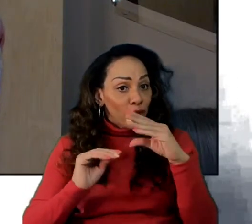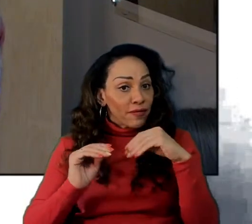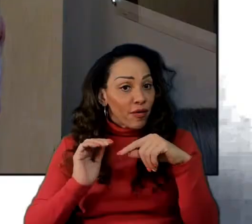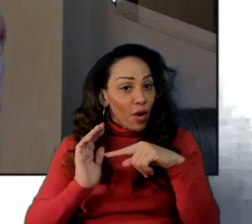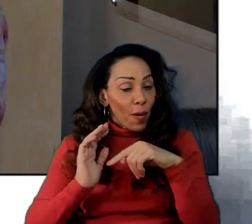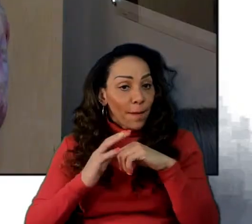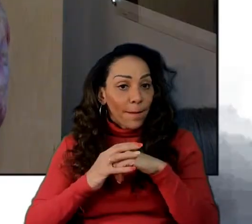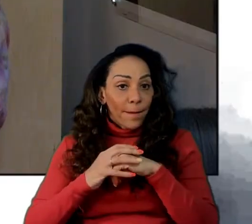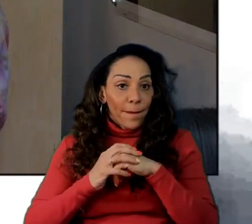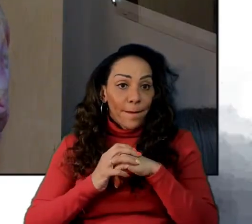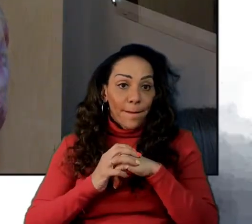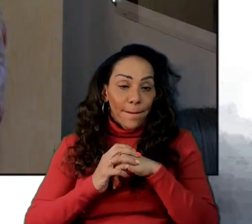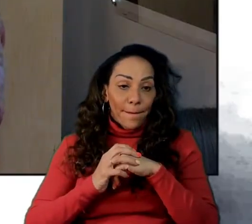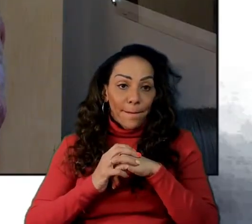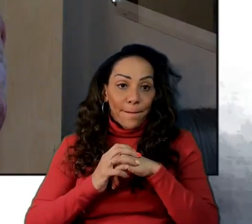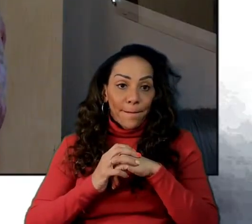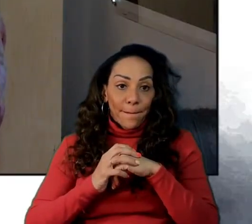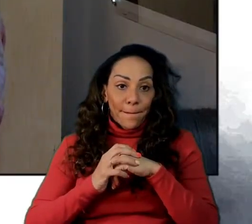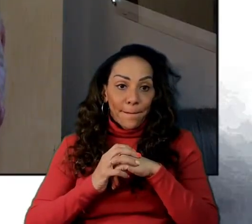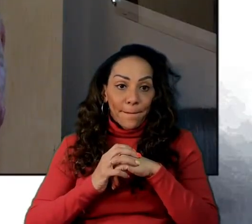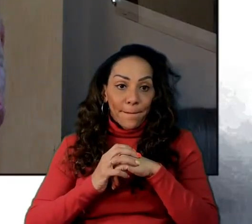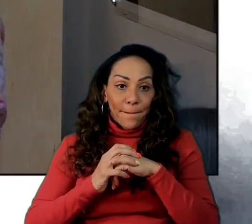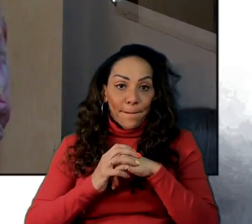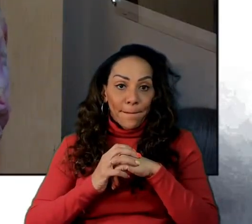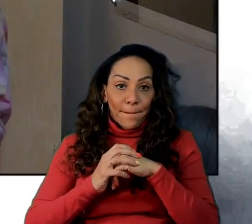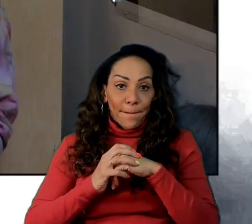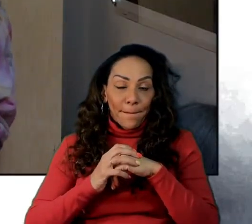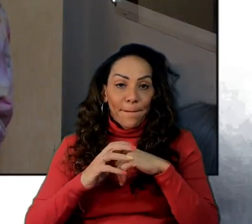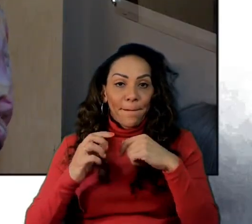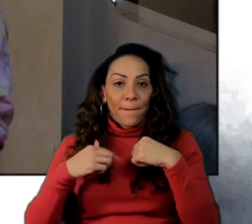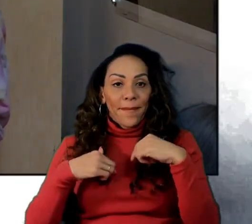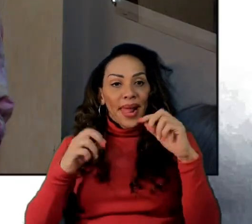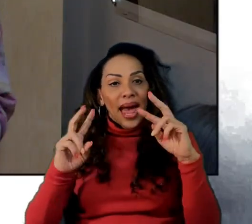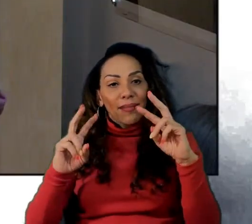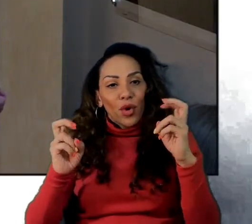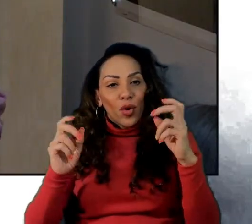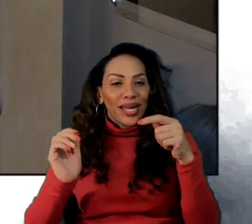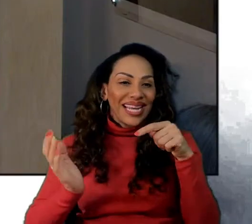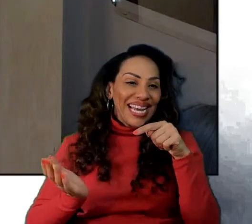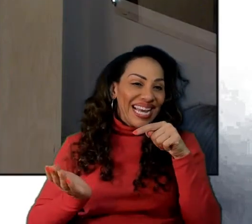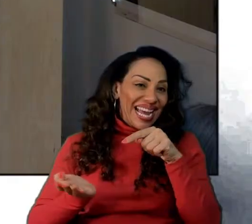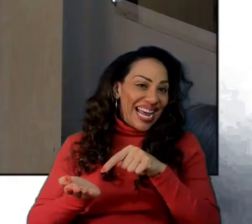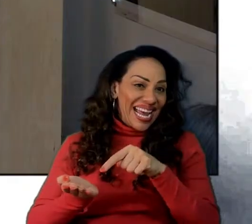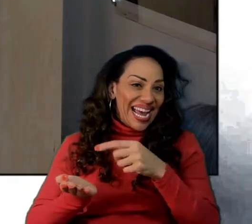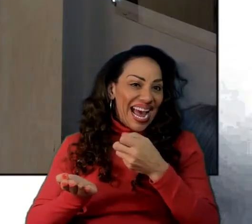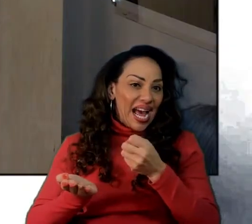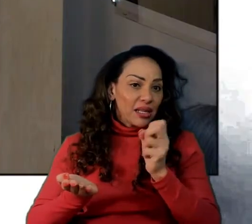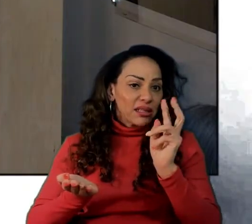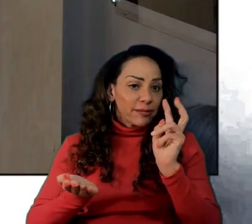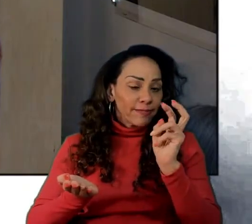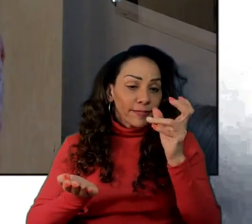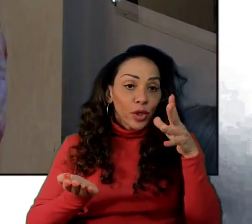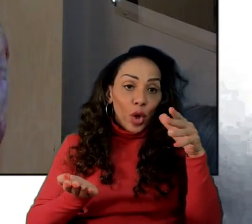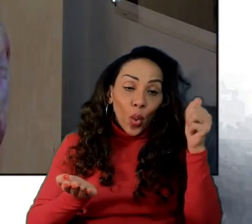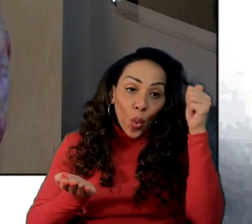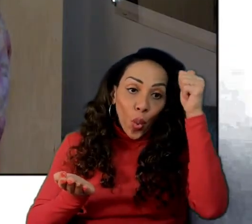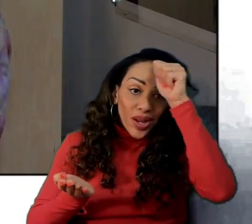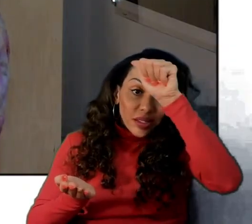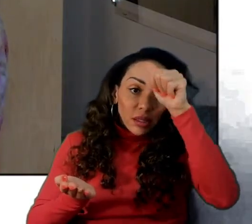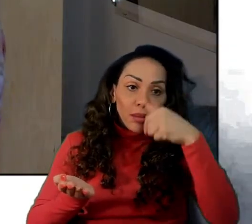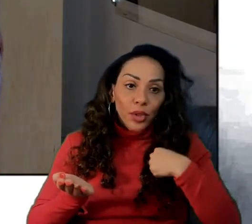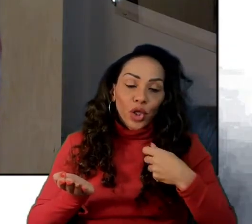So I think that, yeah, I'm at the moment, I'm calling it kind of wisdom. There's something there that you can learn. So you need to attune, you need to listen to it, you need to sit with it a